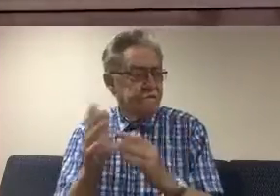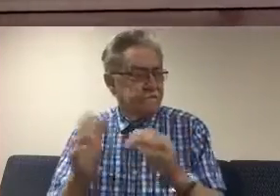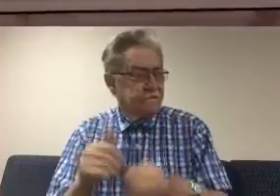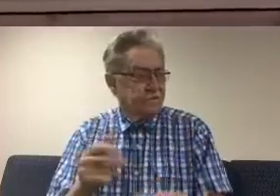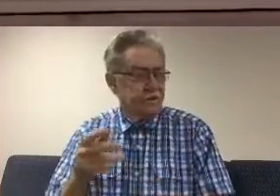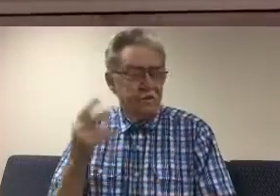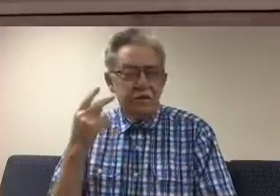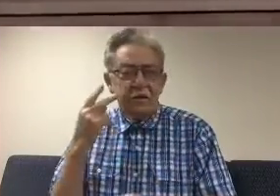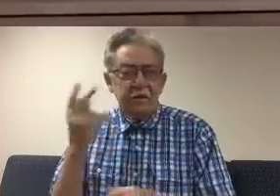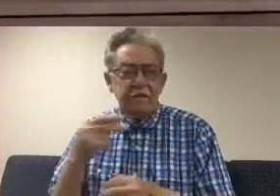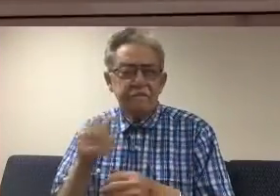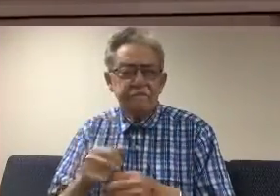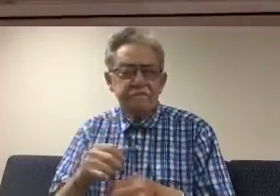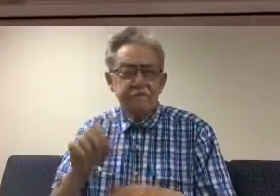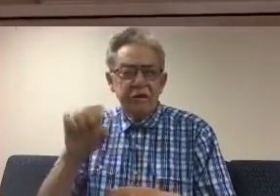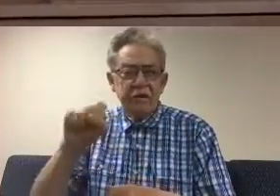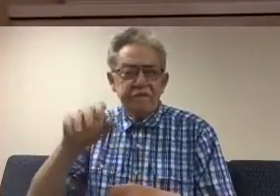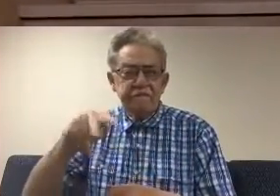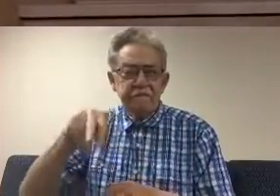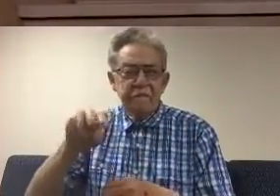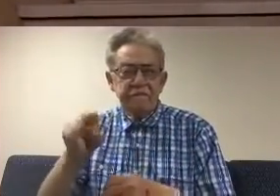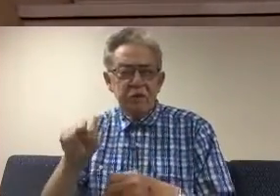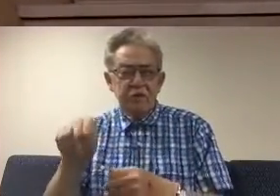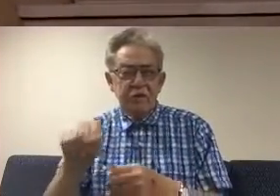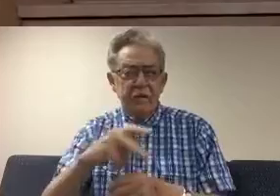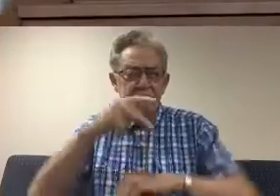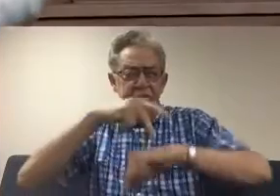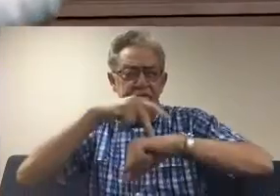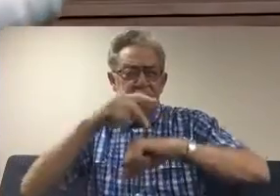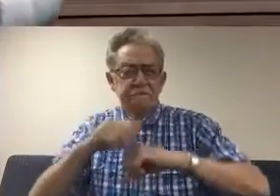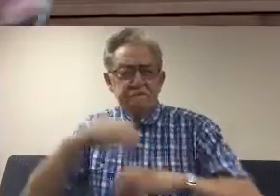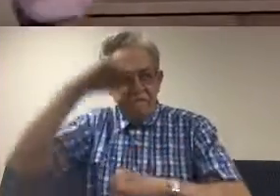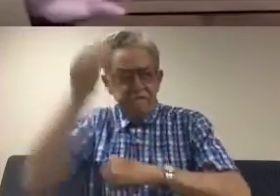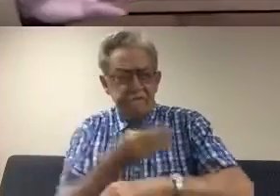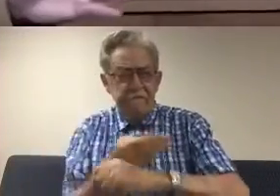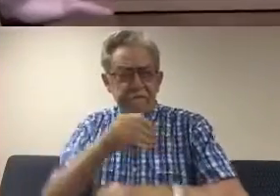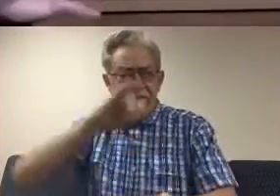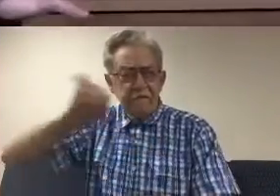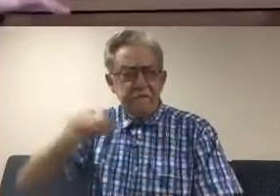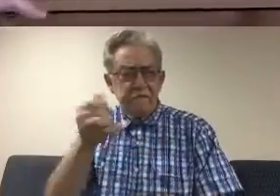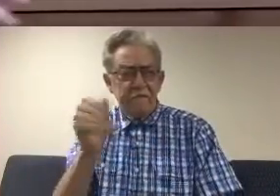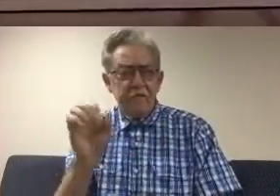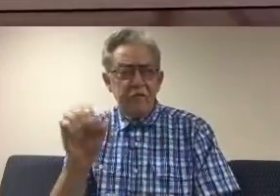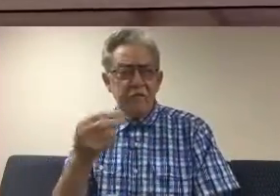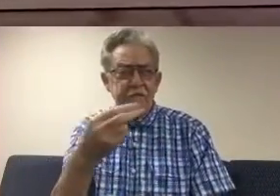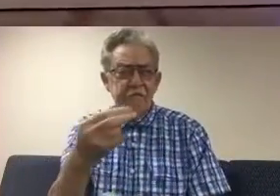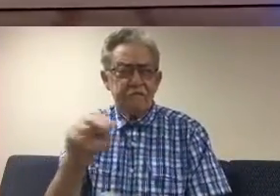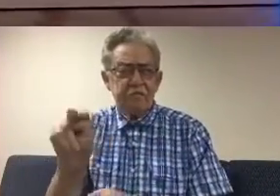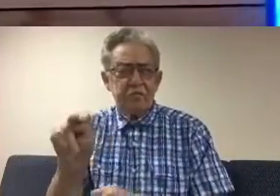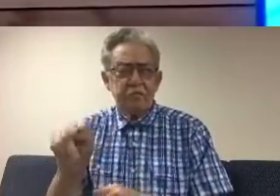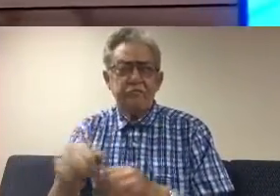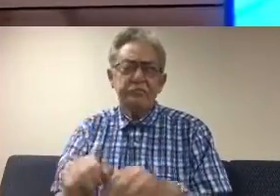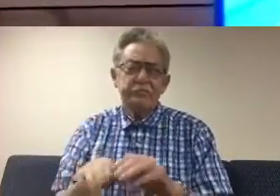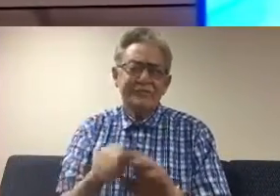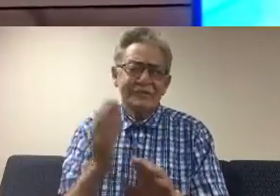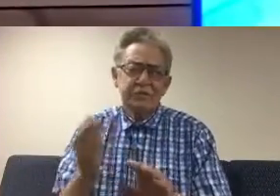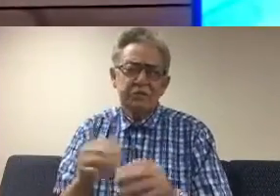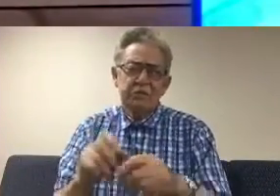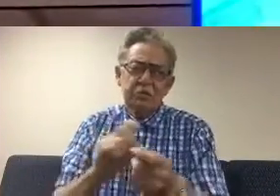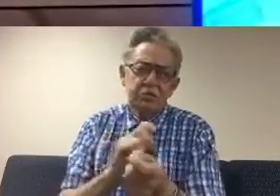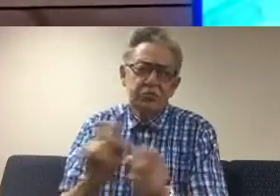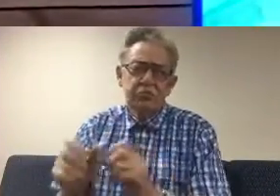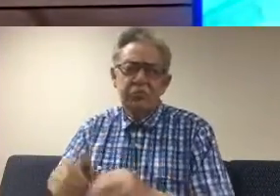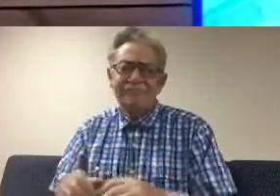see Simon Peter, Simon the son of John, who is so overtly